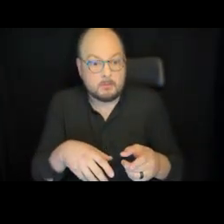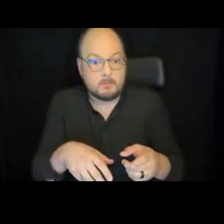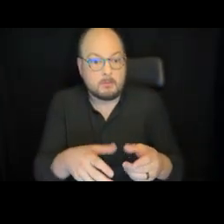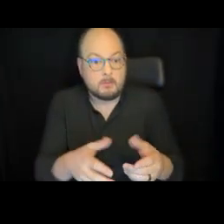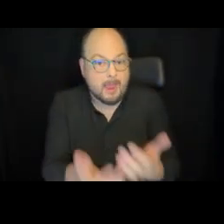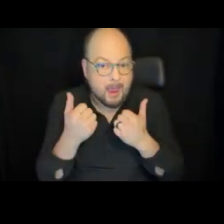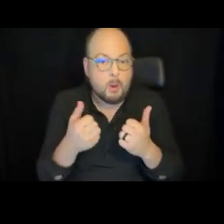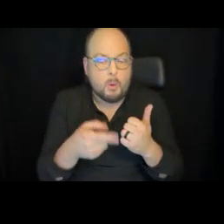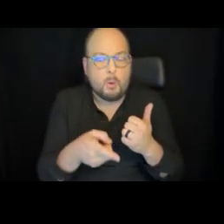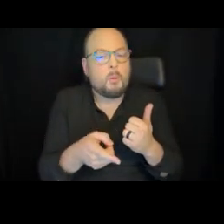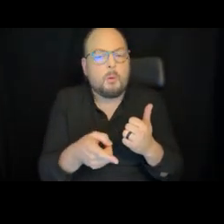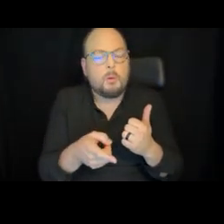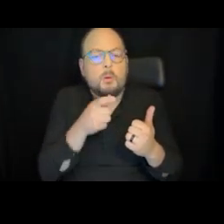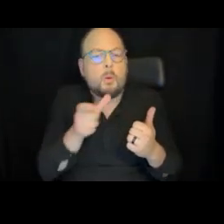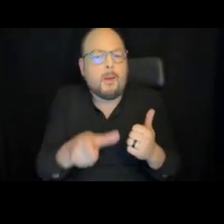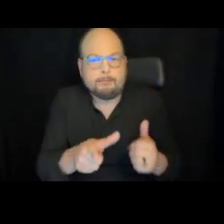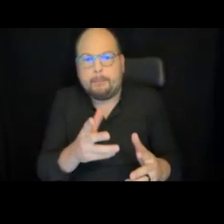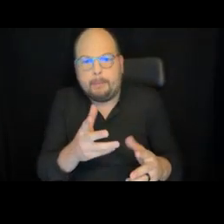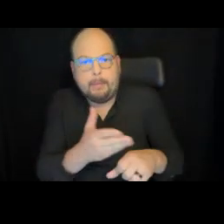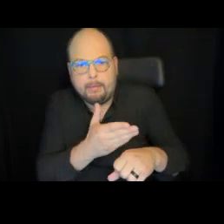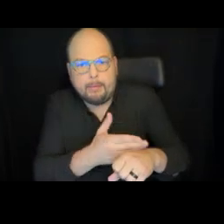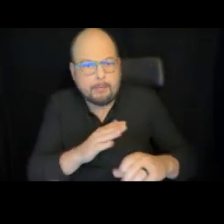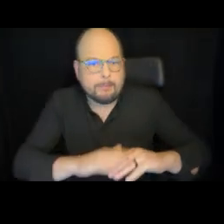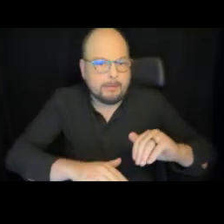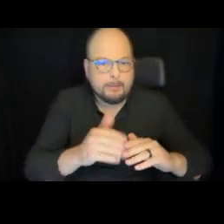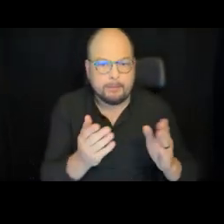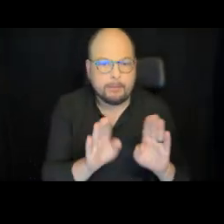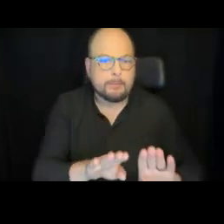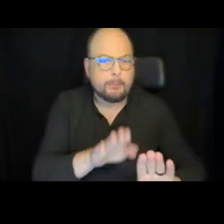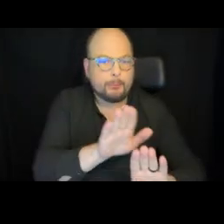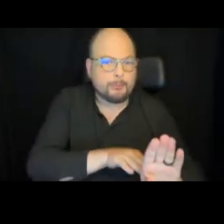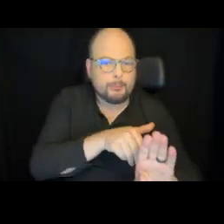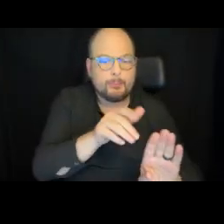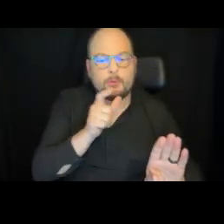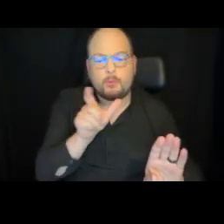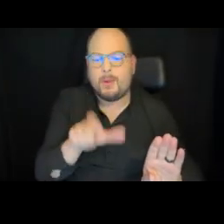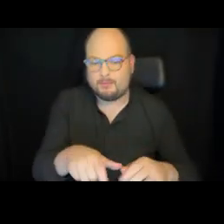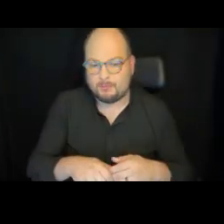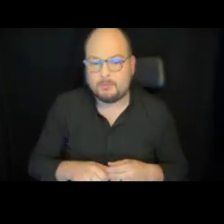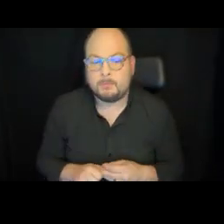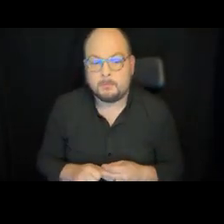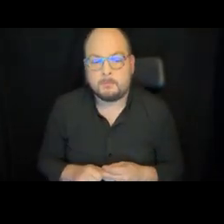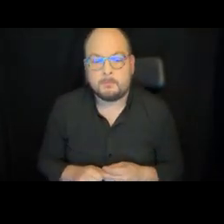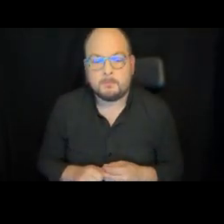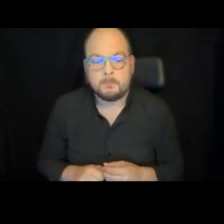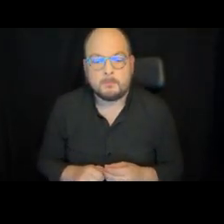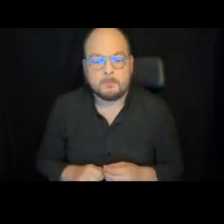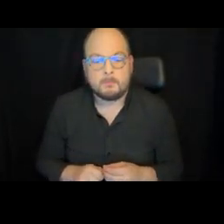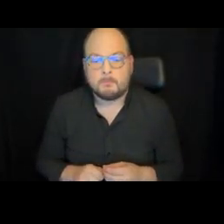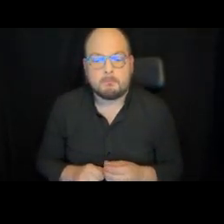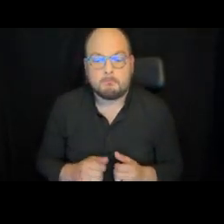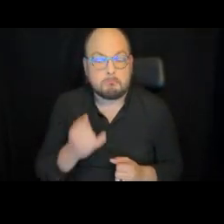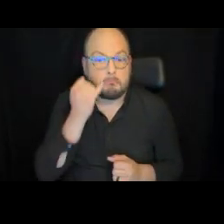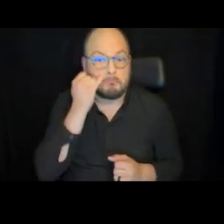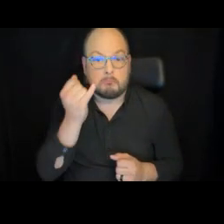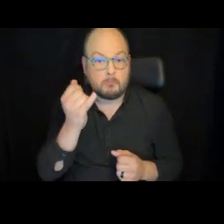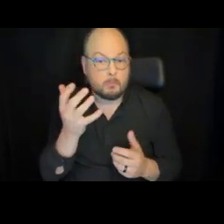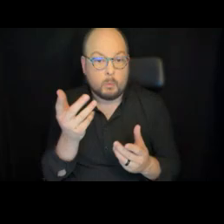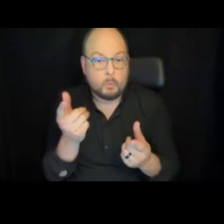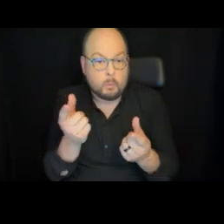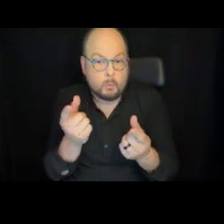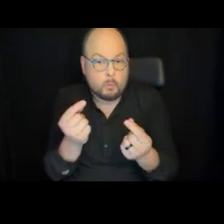Now, considerations. The methods for providing removable cabinets presented in